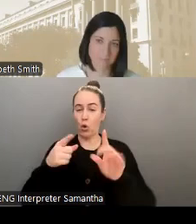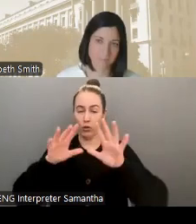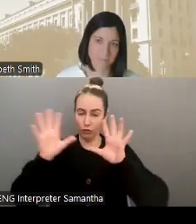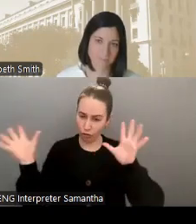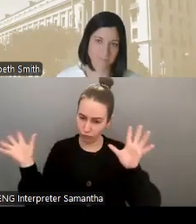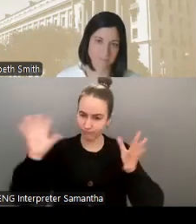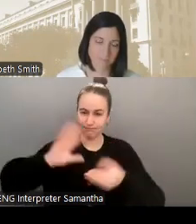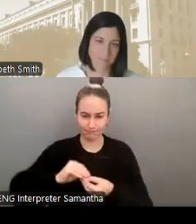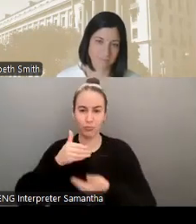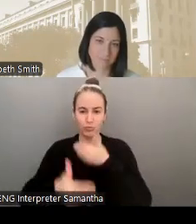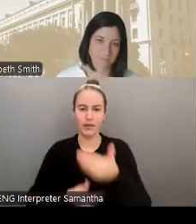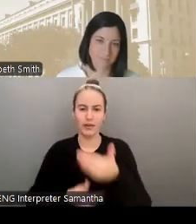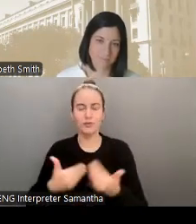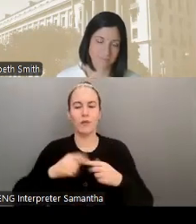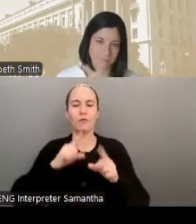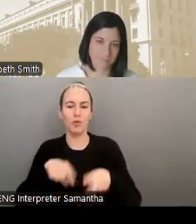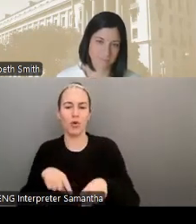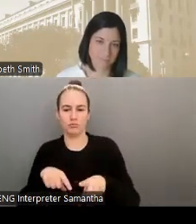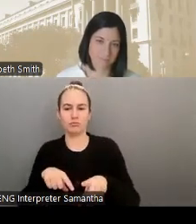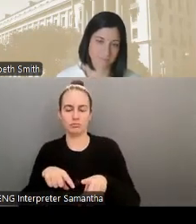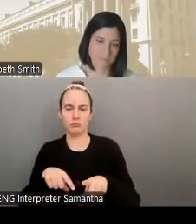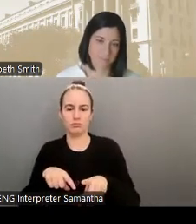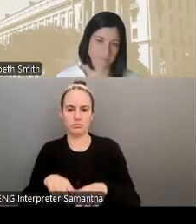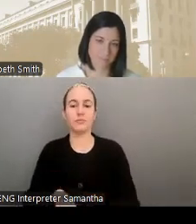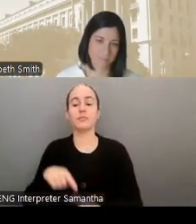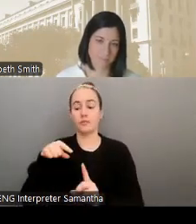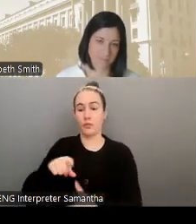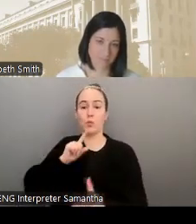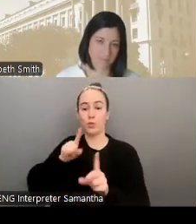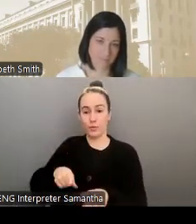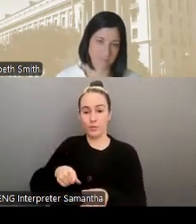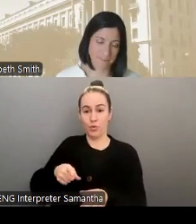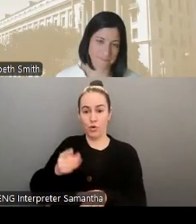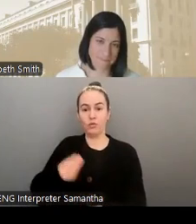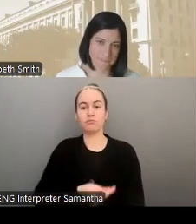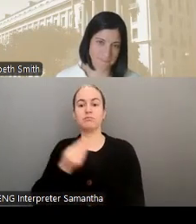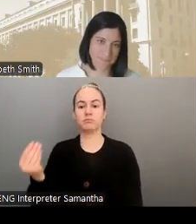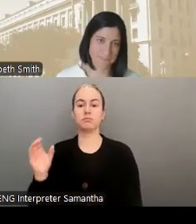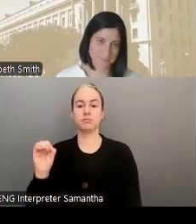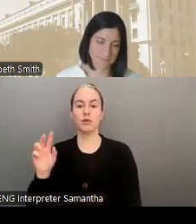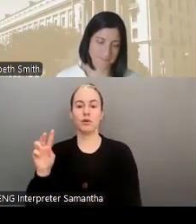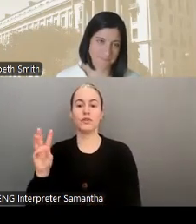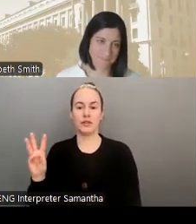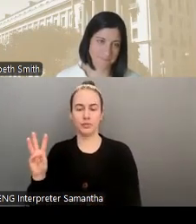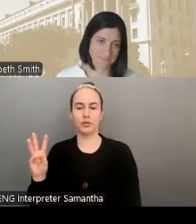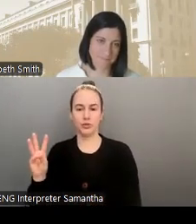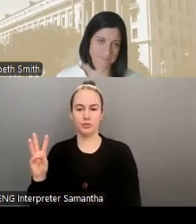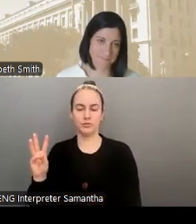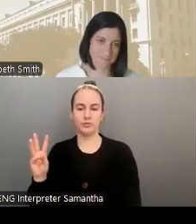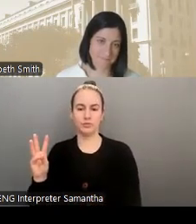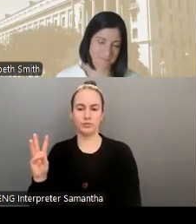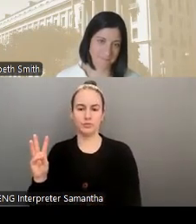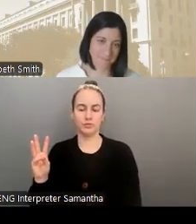audit report. That audit report is going to go to OVW on the grants that were awarded to you as the